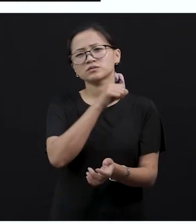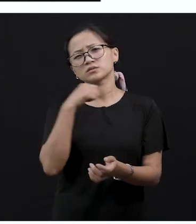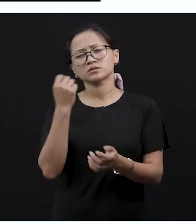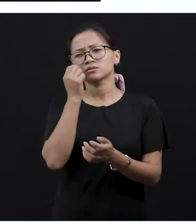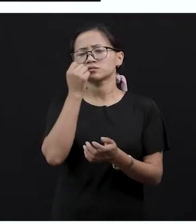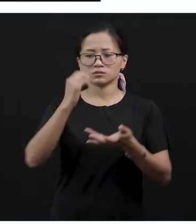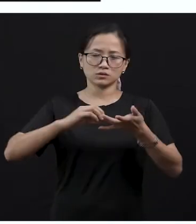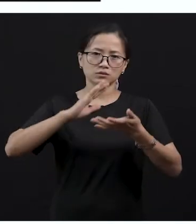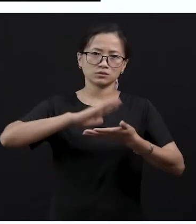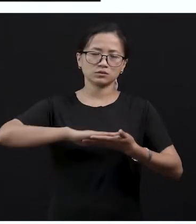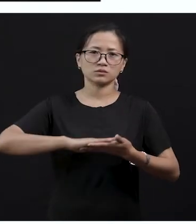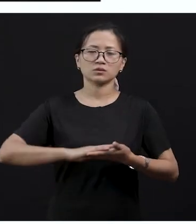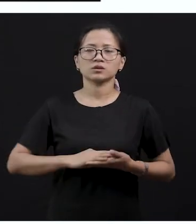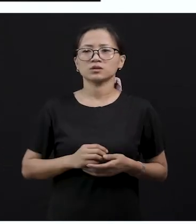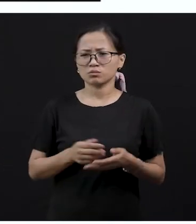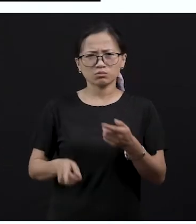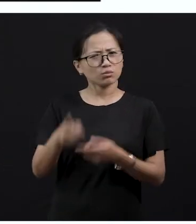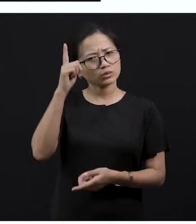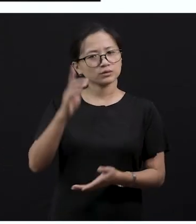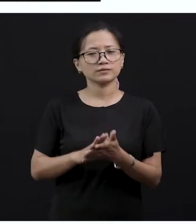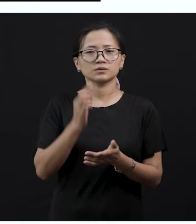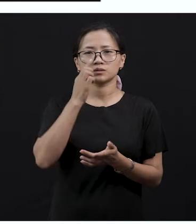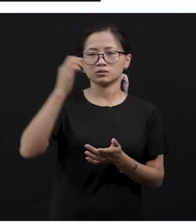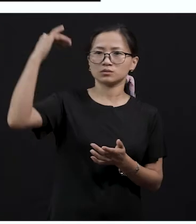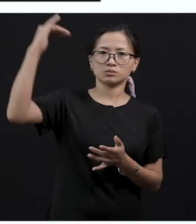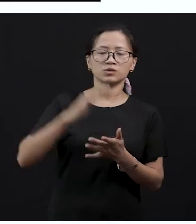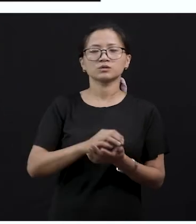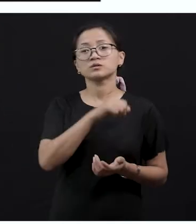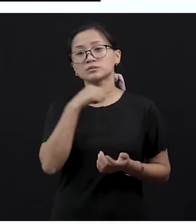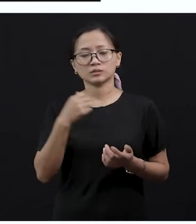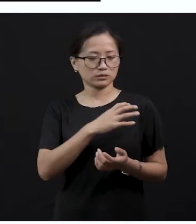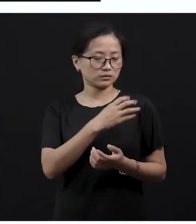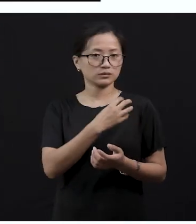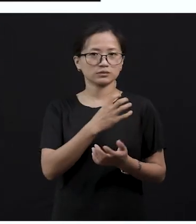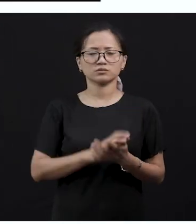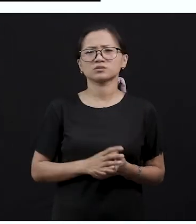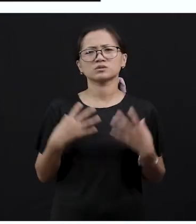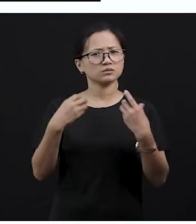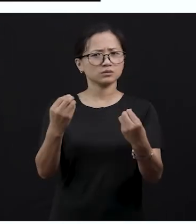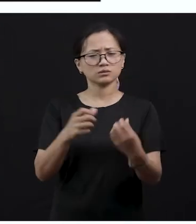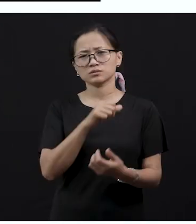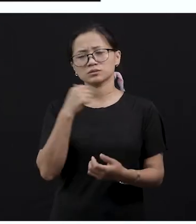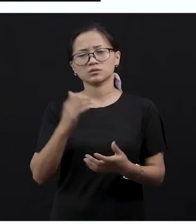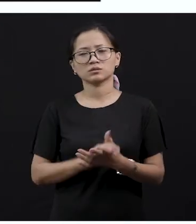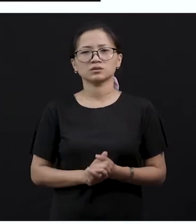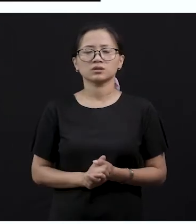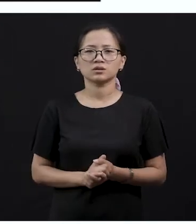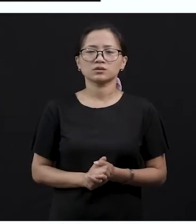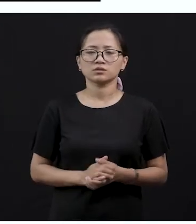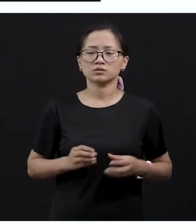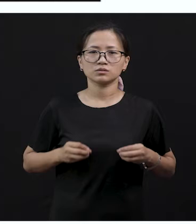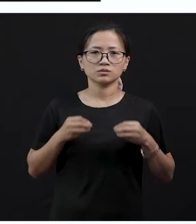very sure most women will be scared. They wouldn't want to die, right? Because it's not easy for human